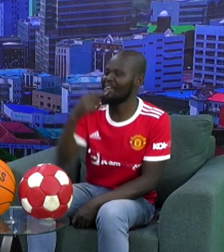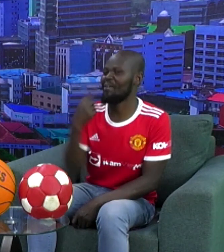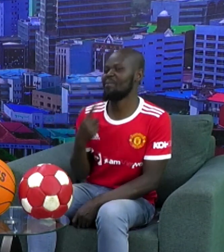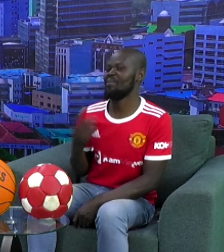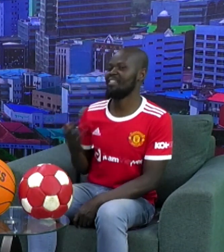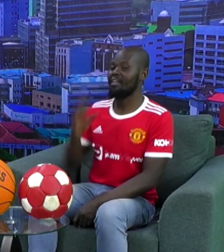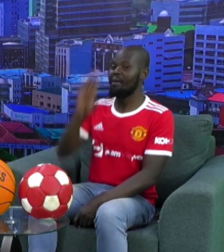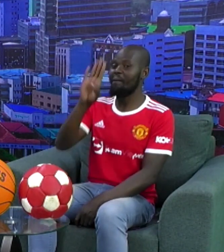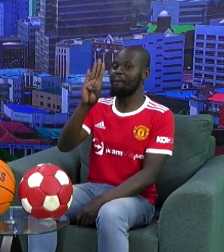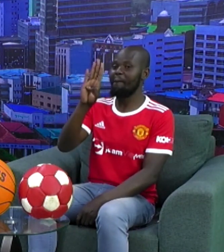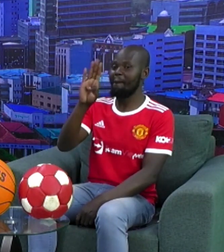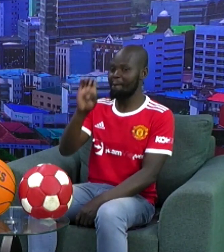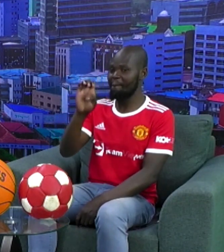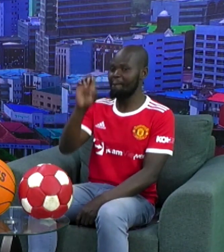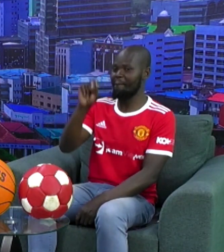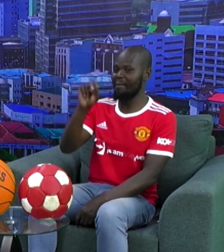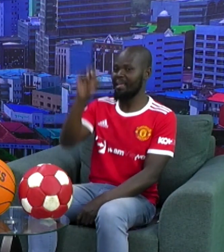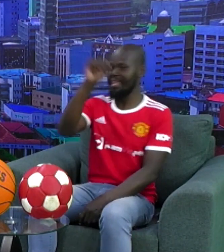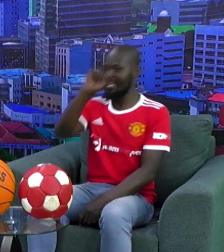is well.